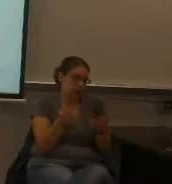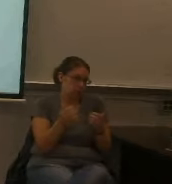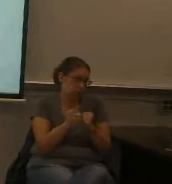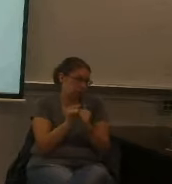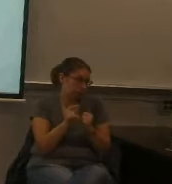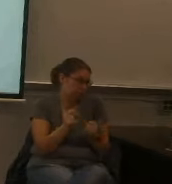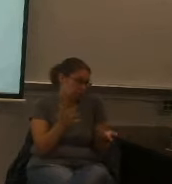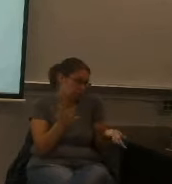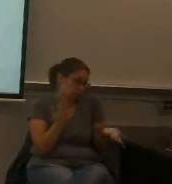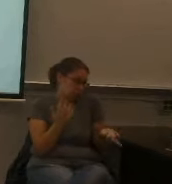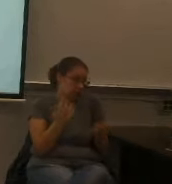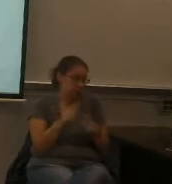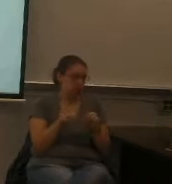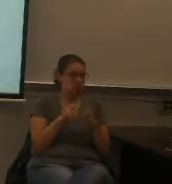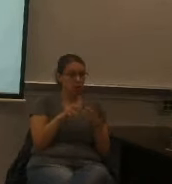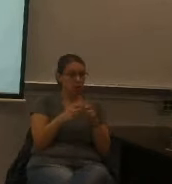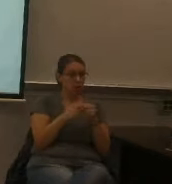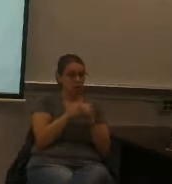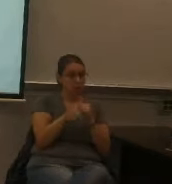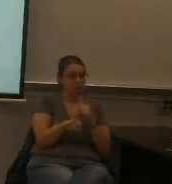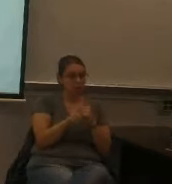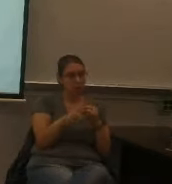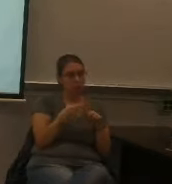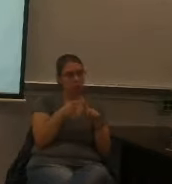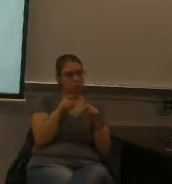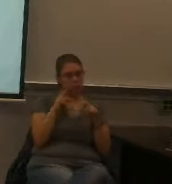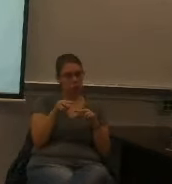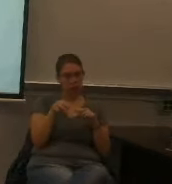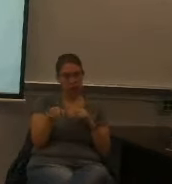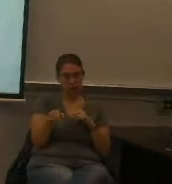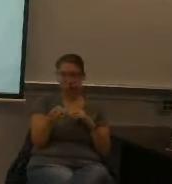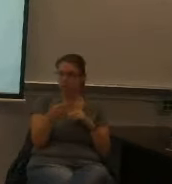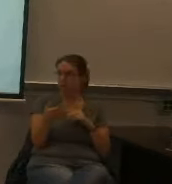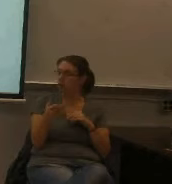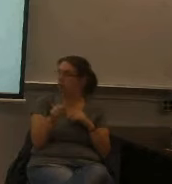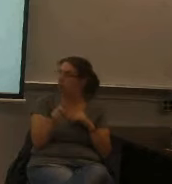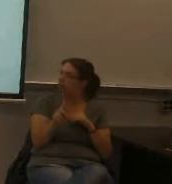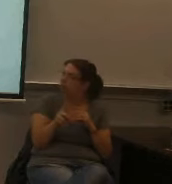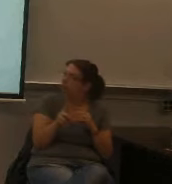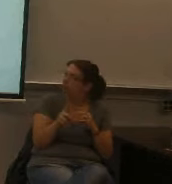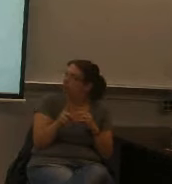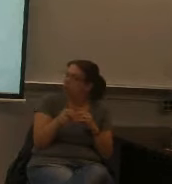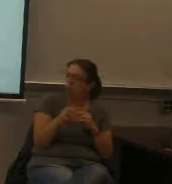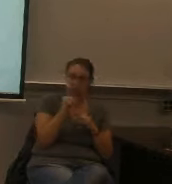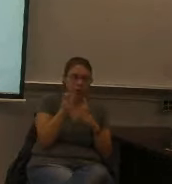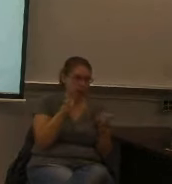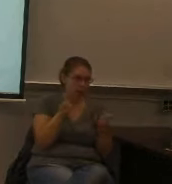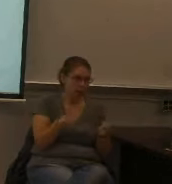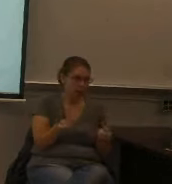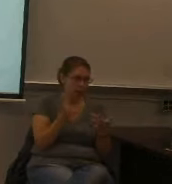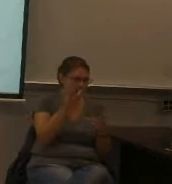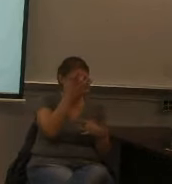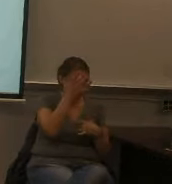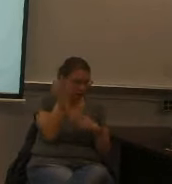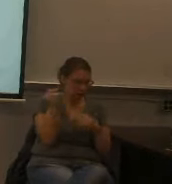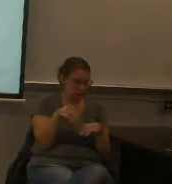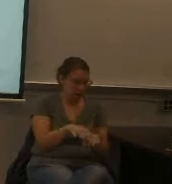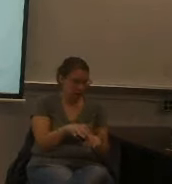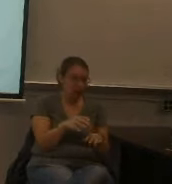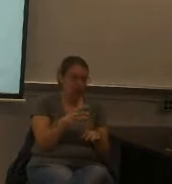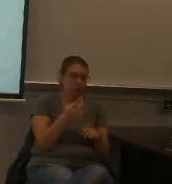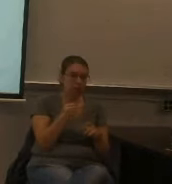with it. The problem with this is when we get into these things where you don't control the amount of diseases that come